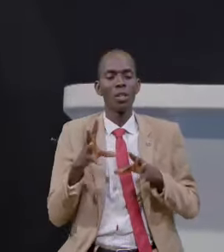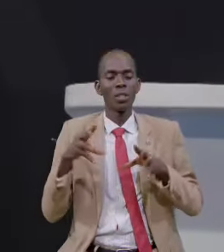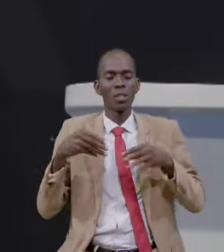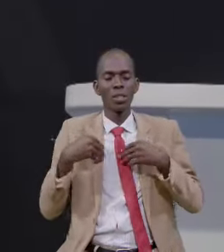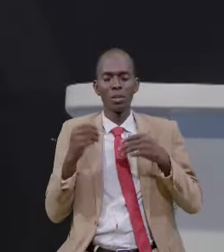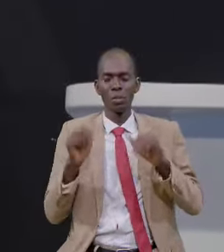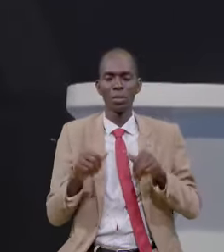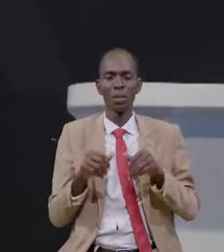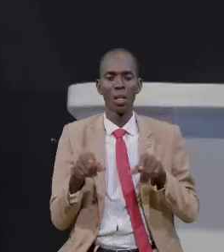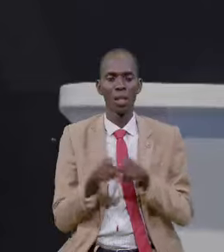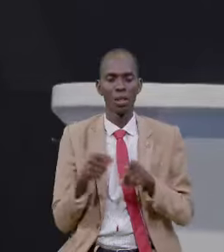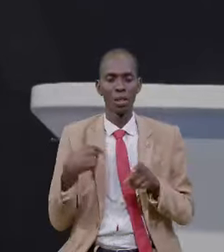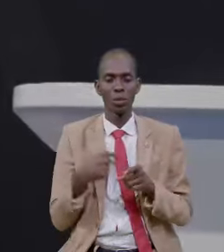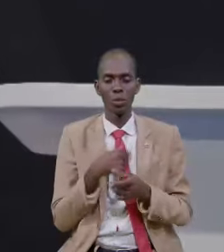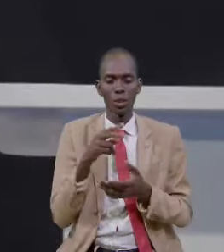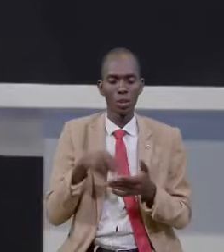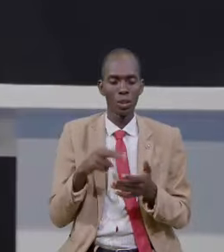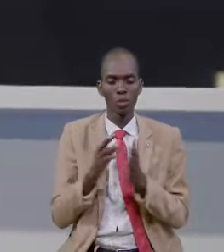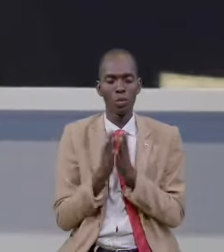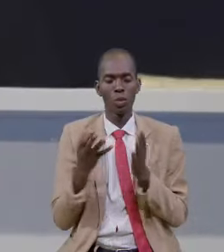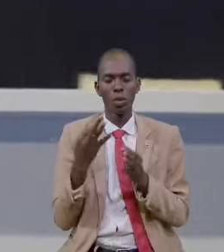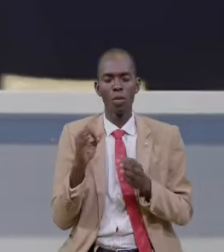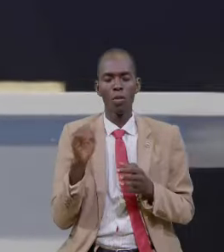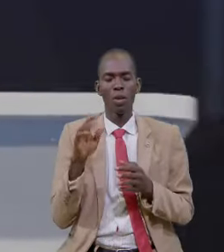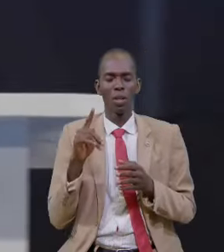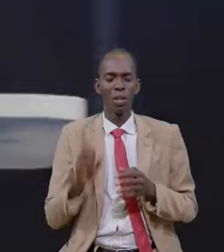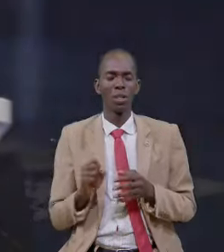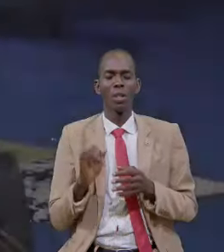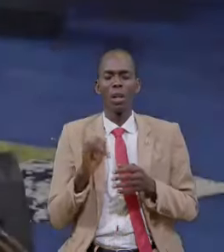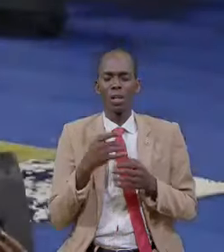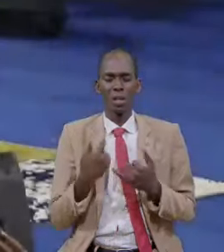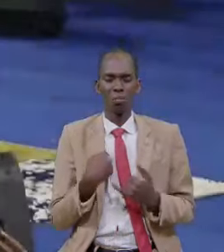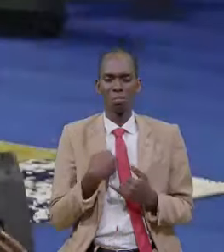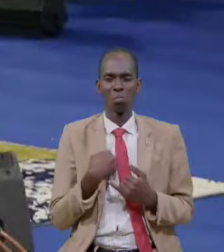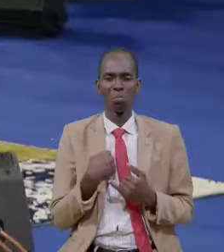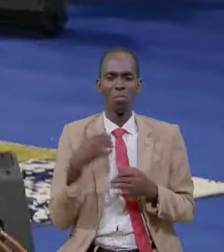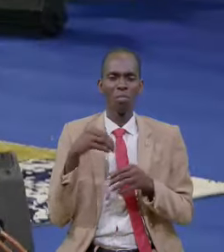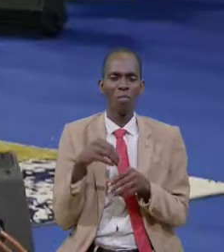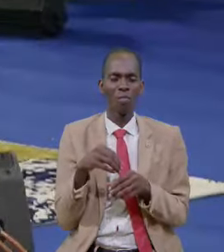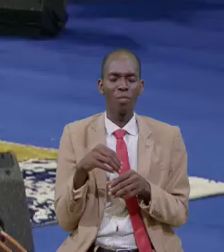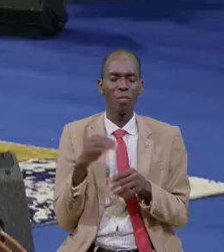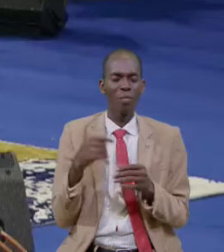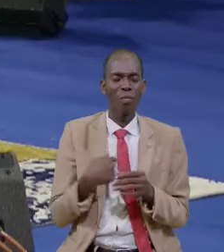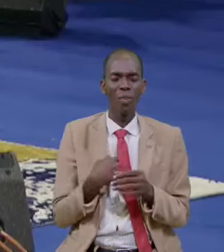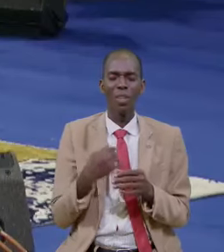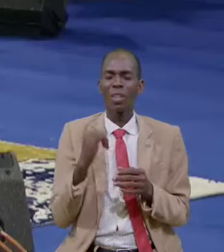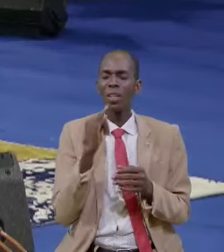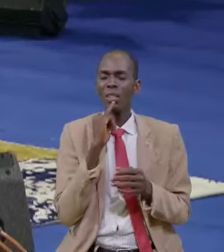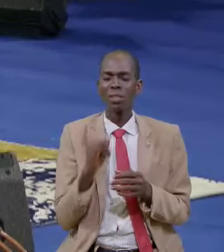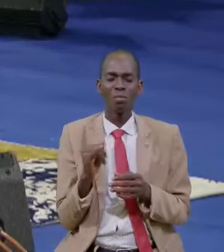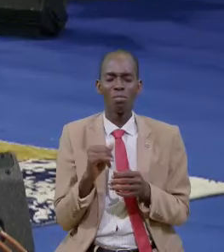ask. I, in that word faith, I is imputation